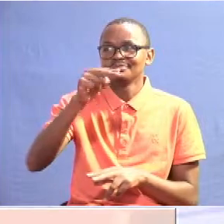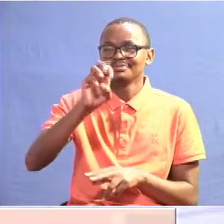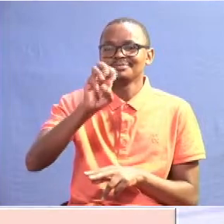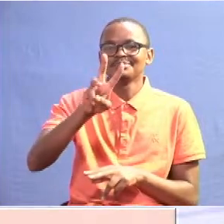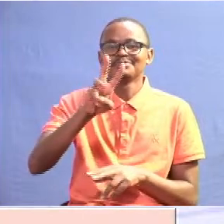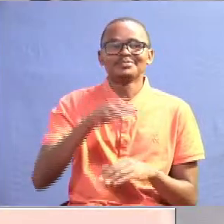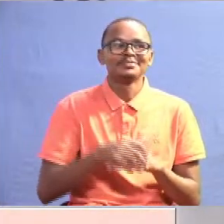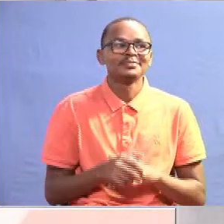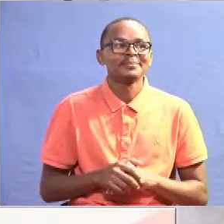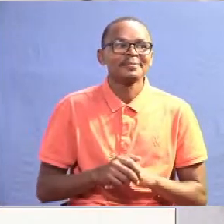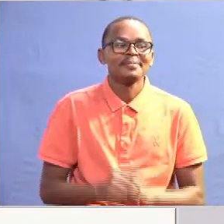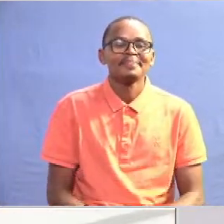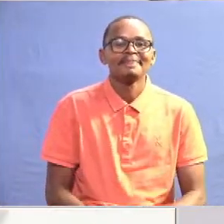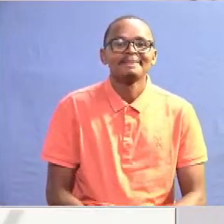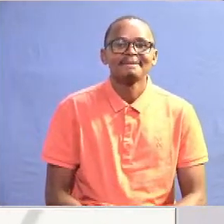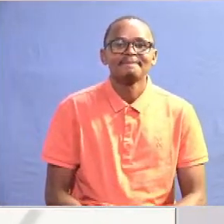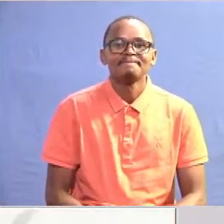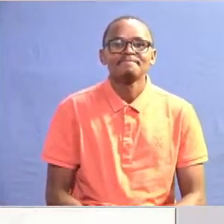details.